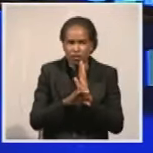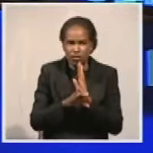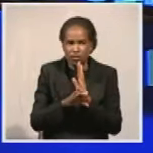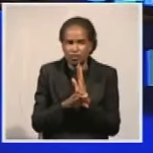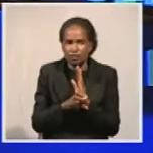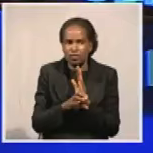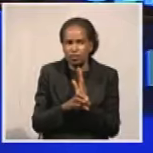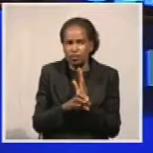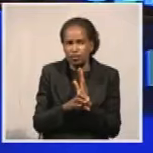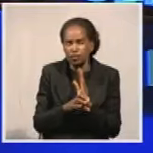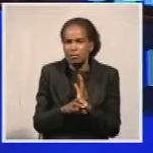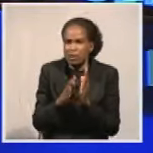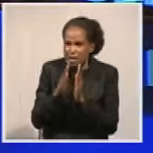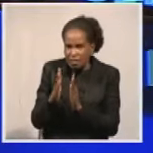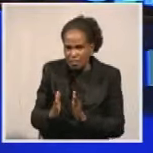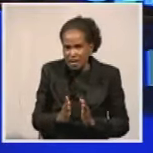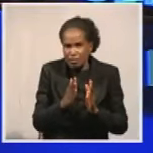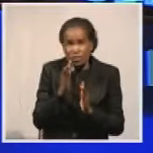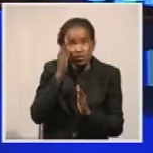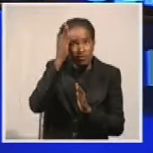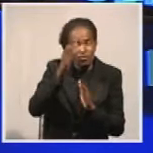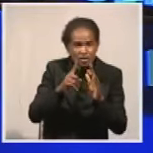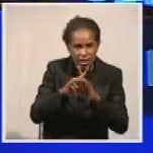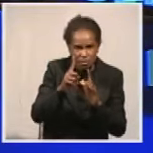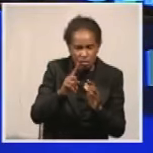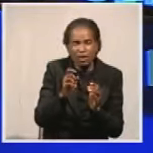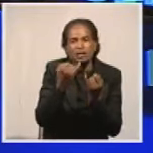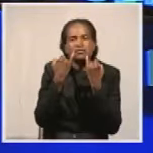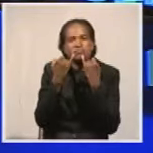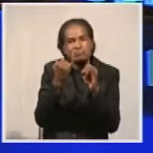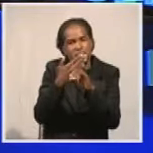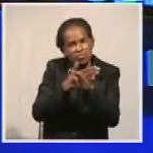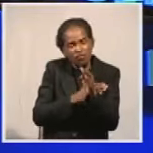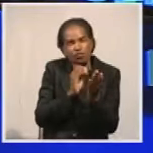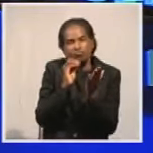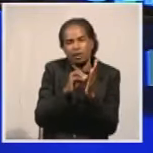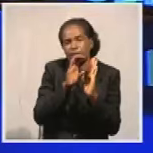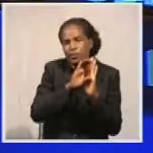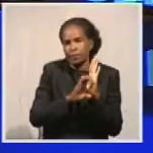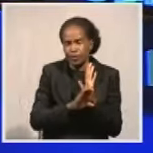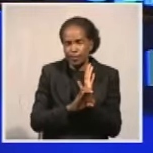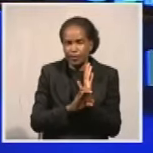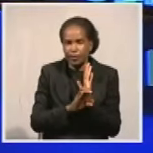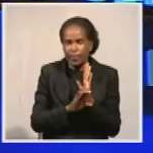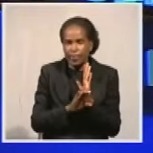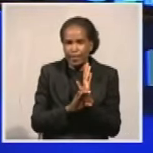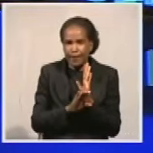anticipate all kinds of situations. And the